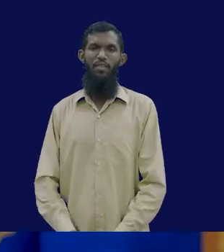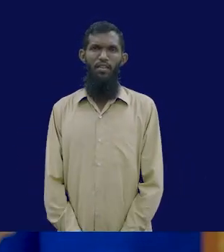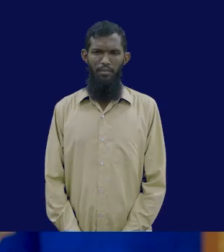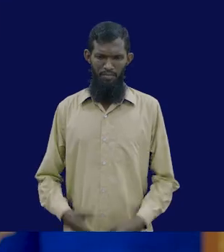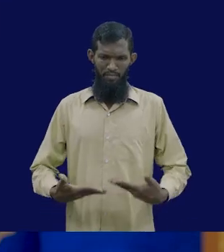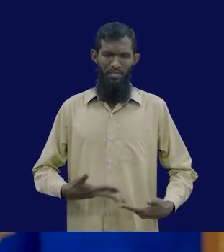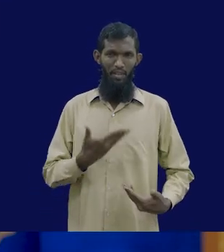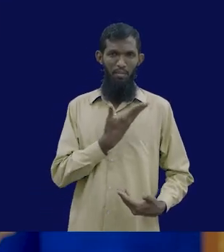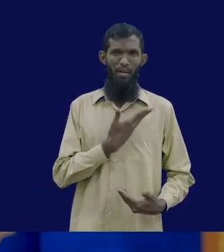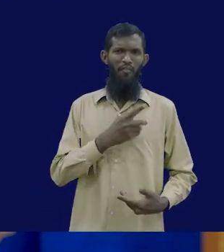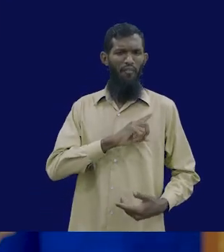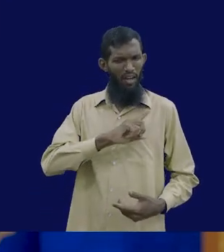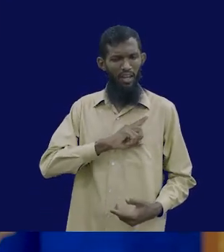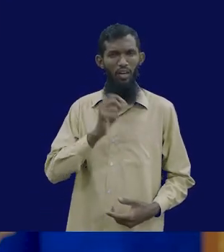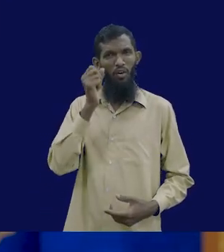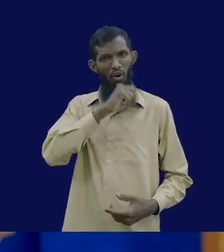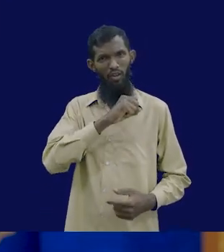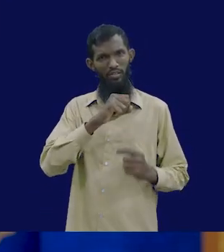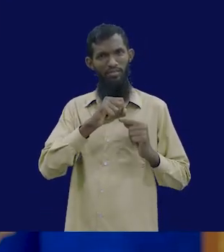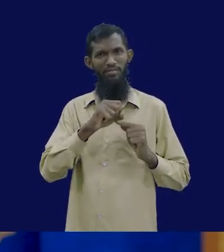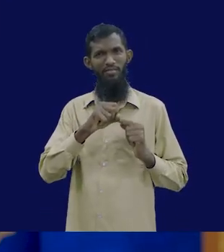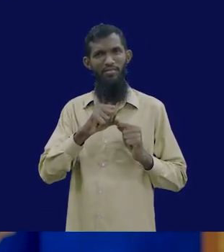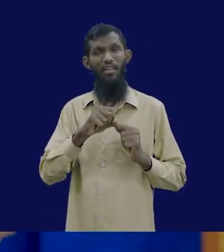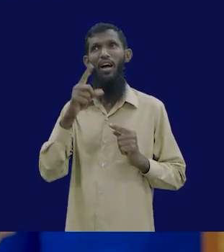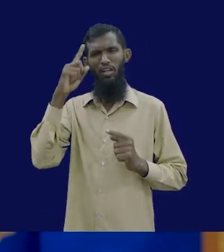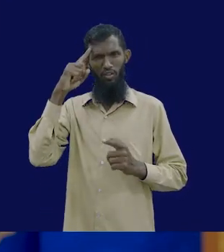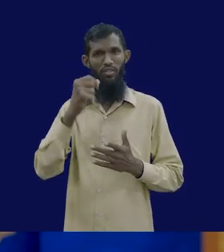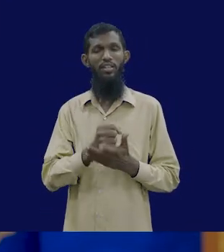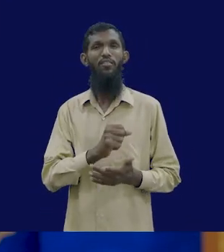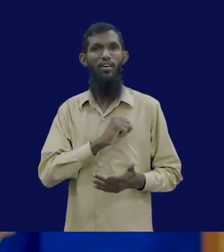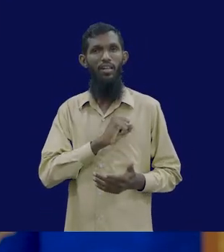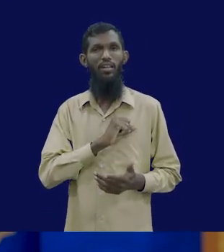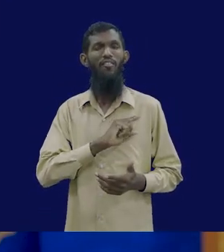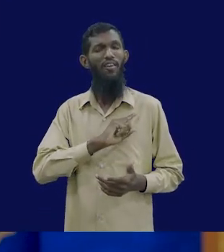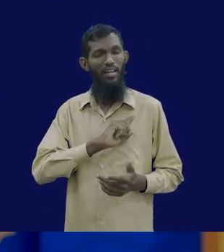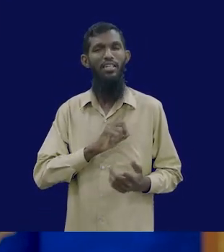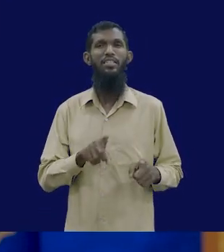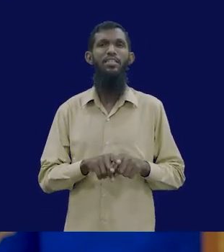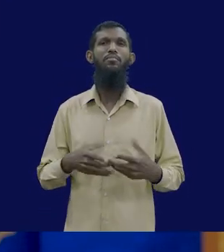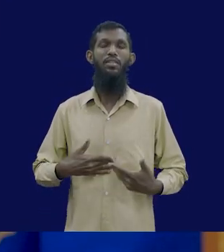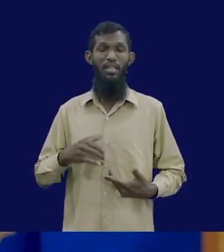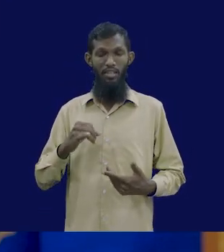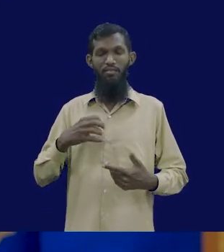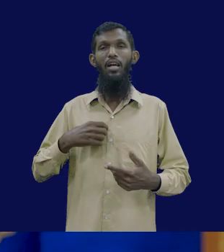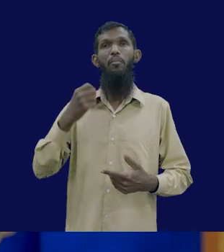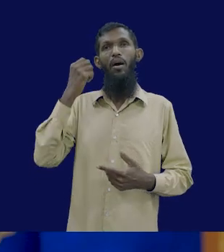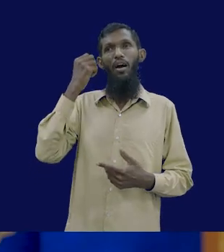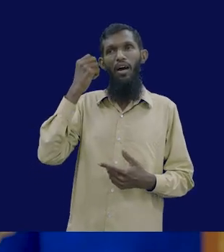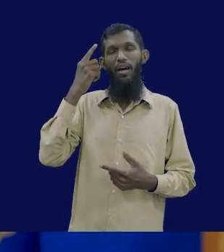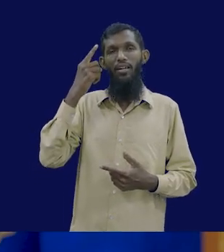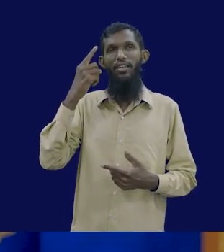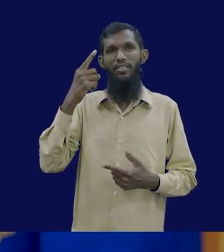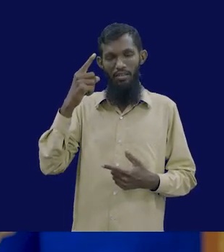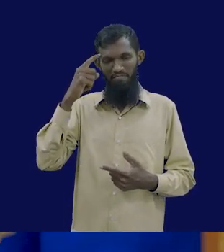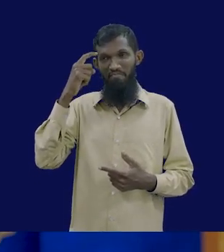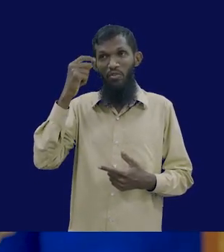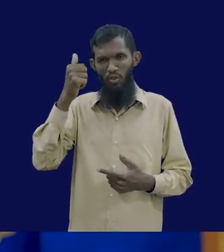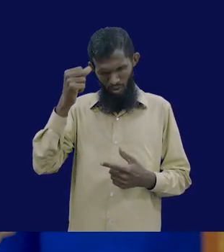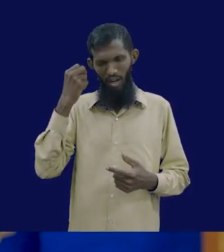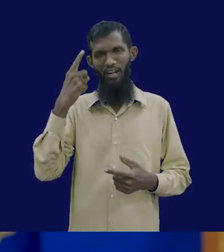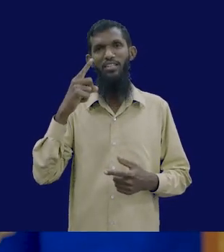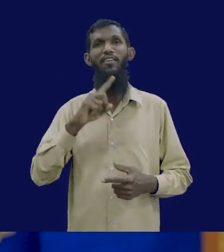of legislating fasting. The benefits of fasting are witnessed by all those with sound mind and pure